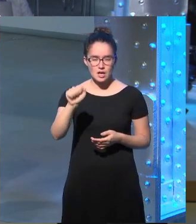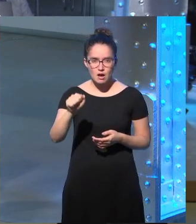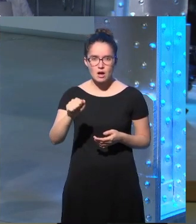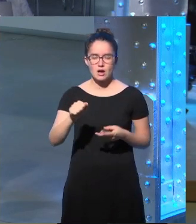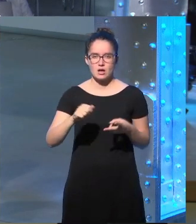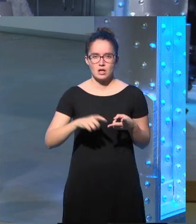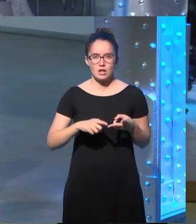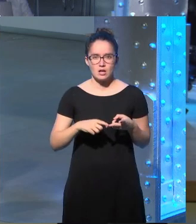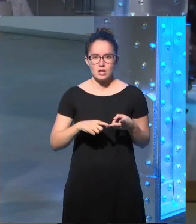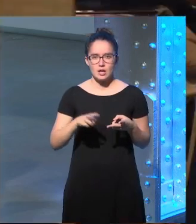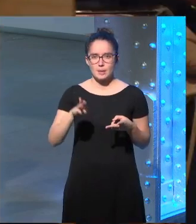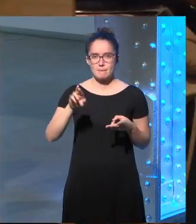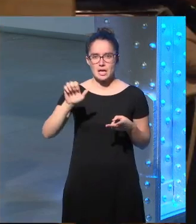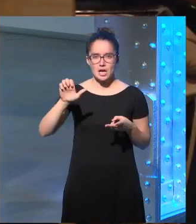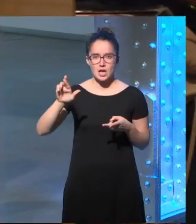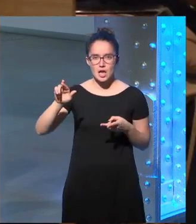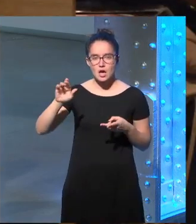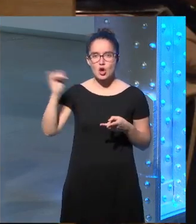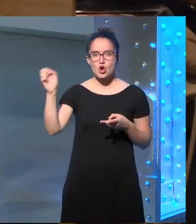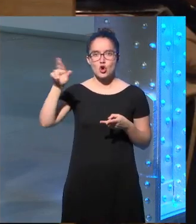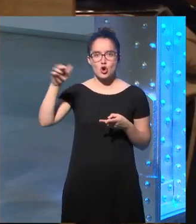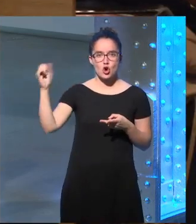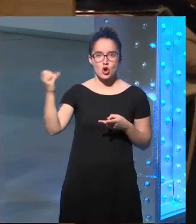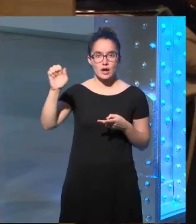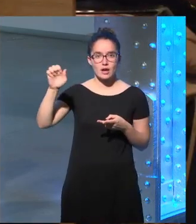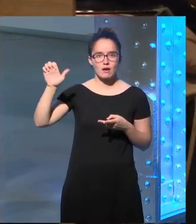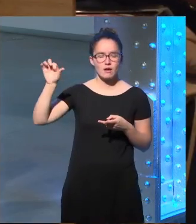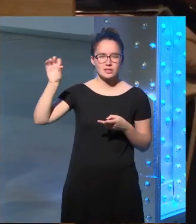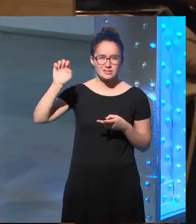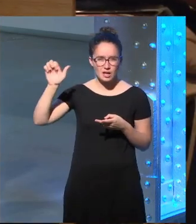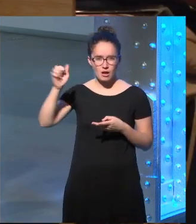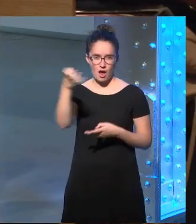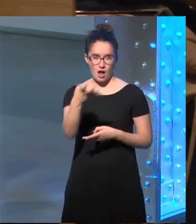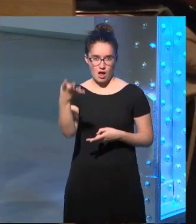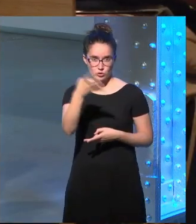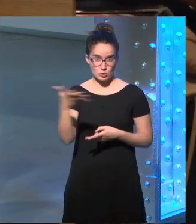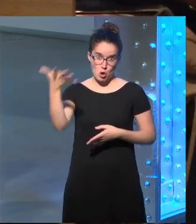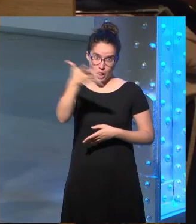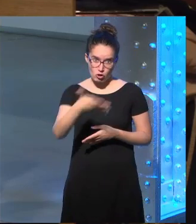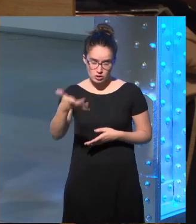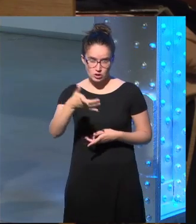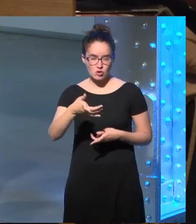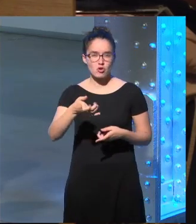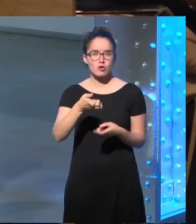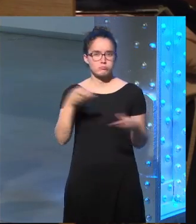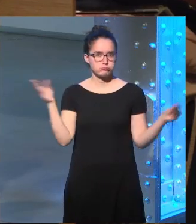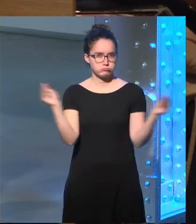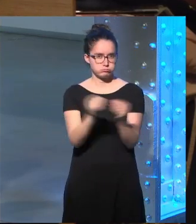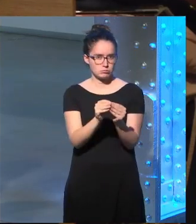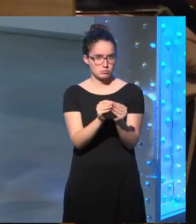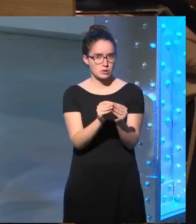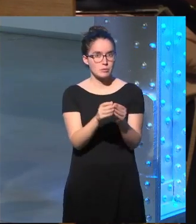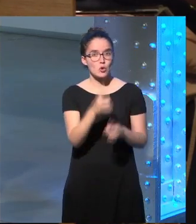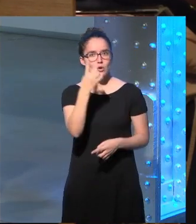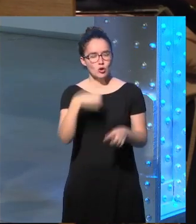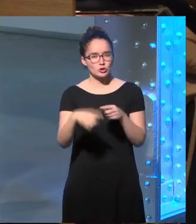congratulations. Sara, Pere, Jorge, and Este. And Ángel, I wanted to tell you that I agree with what